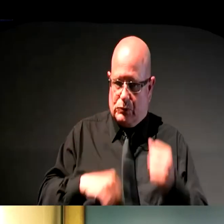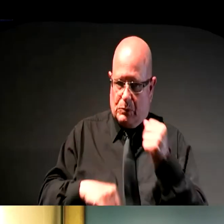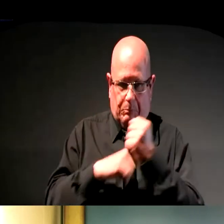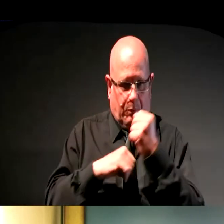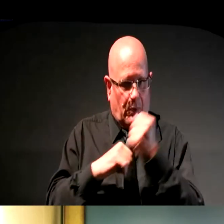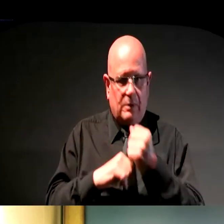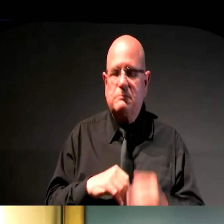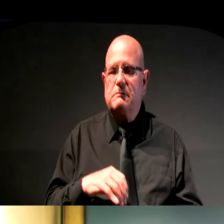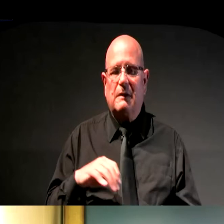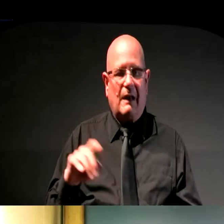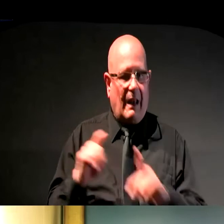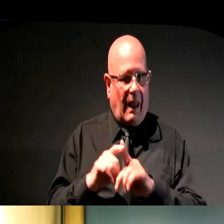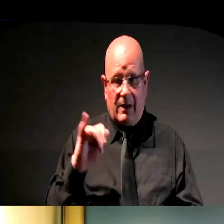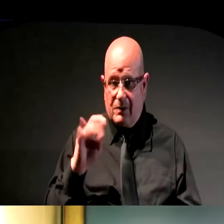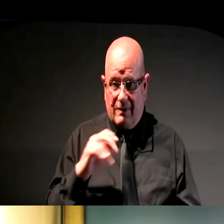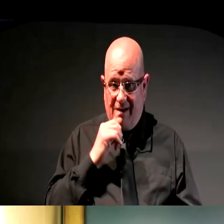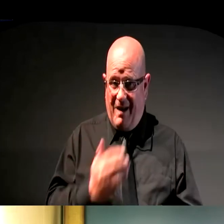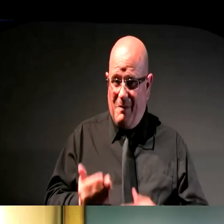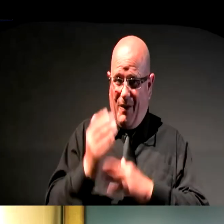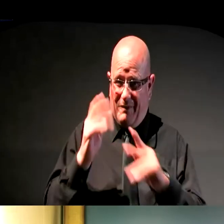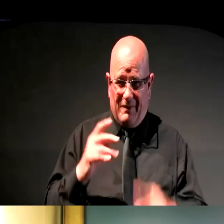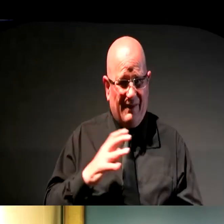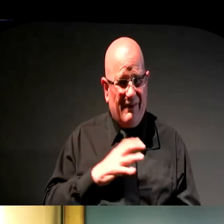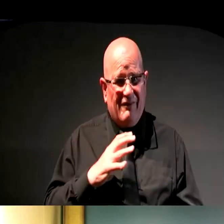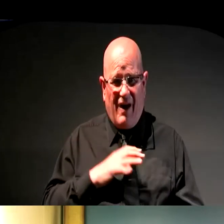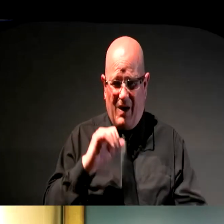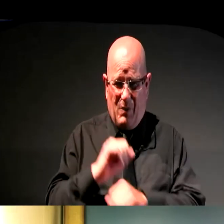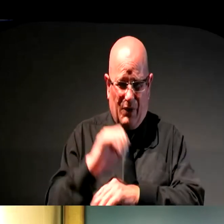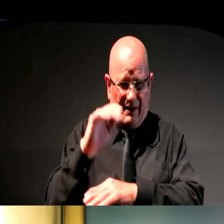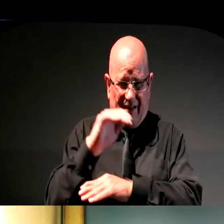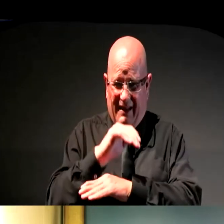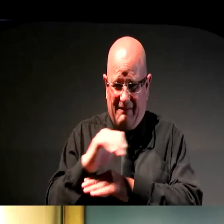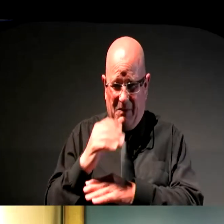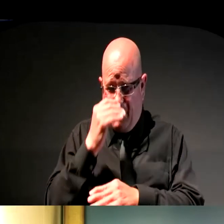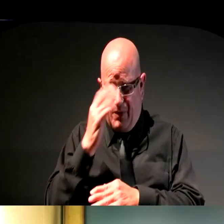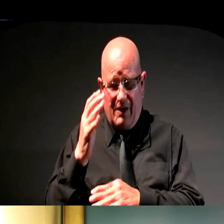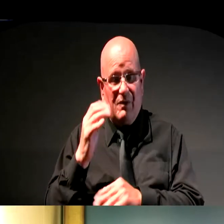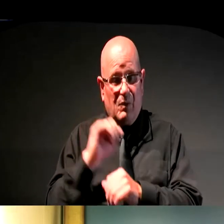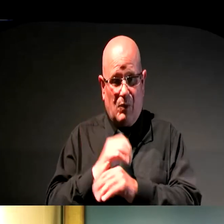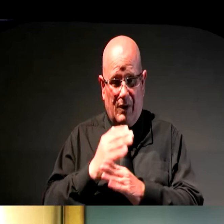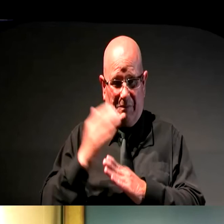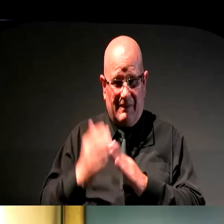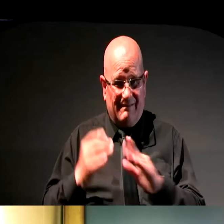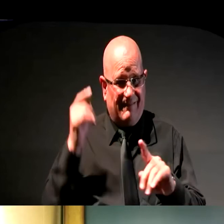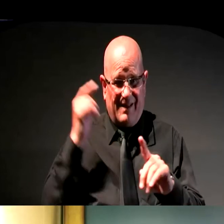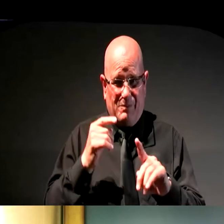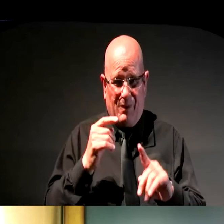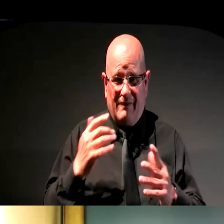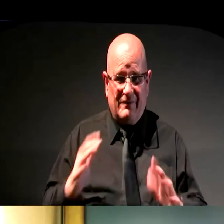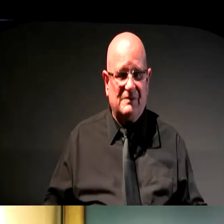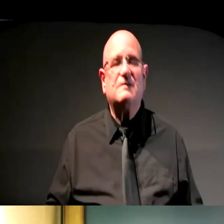Jordan, who, if you're not a morning person, work in the evening, just as long as you get your work done. And I wholeheartedly believe in that flexibility